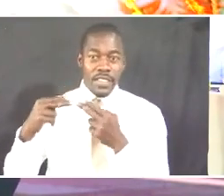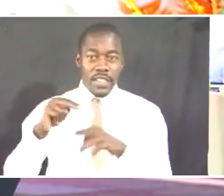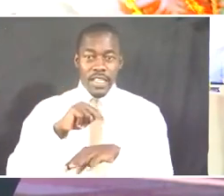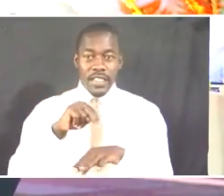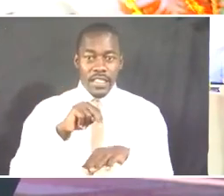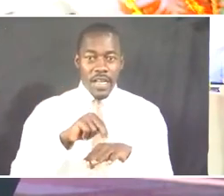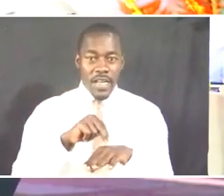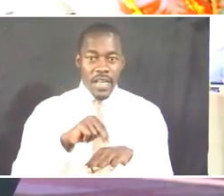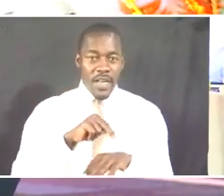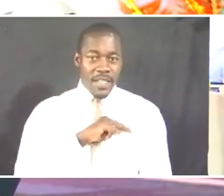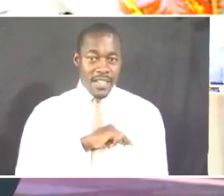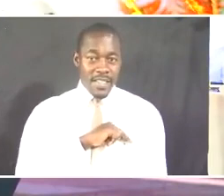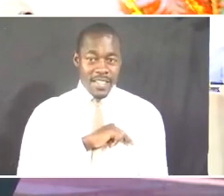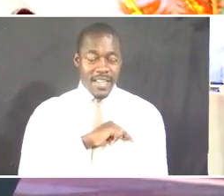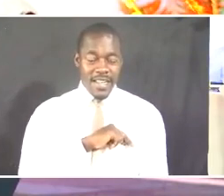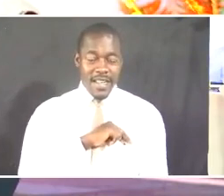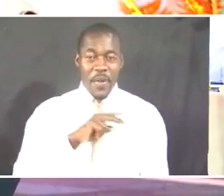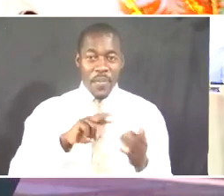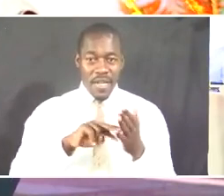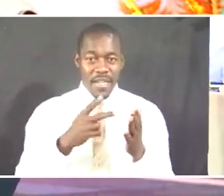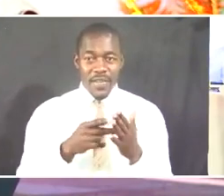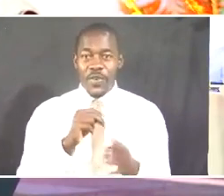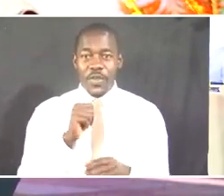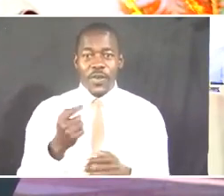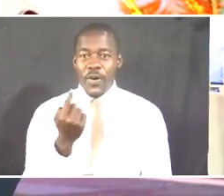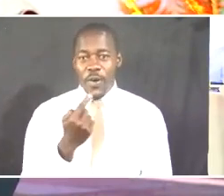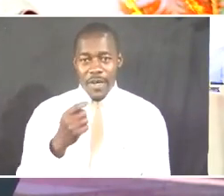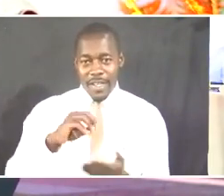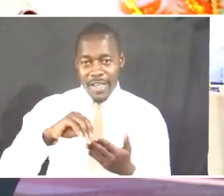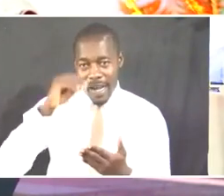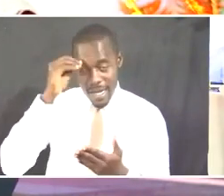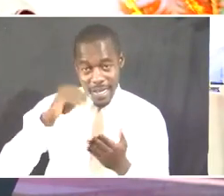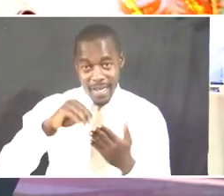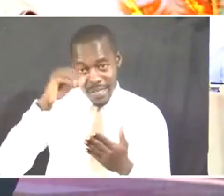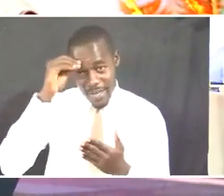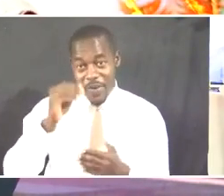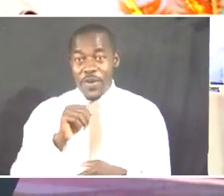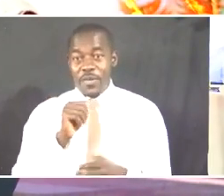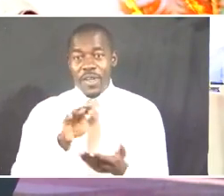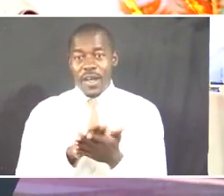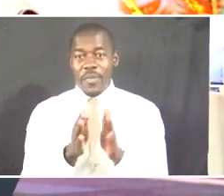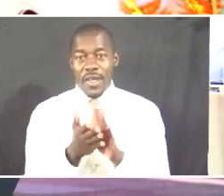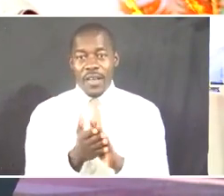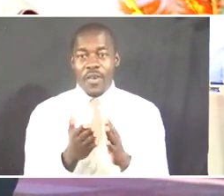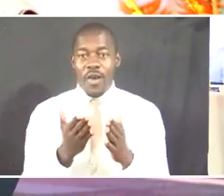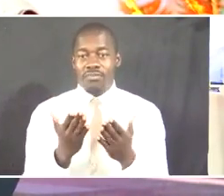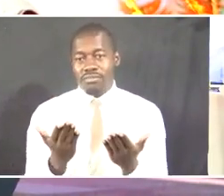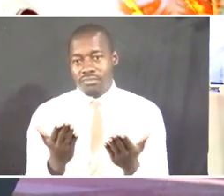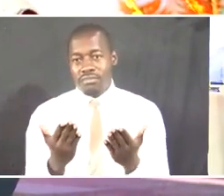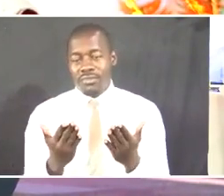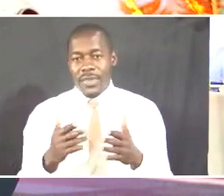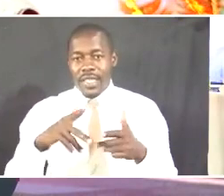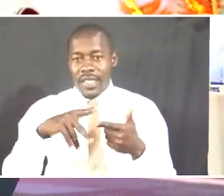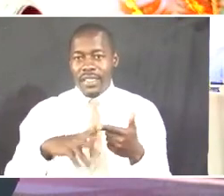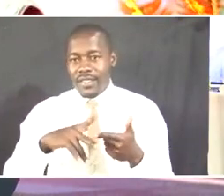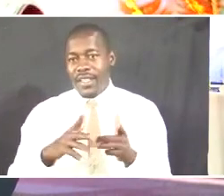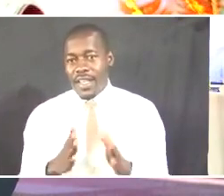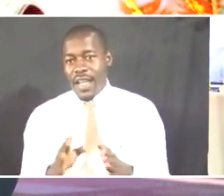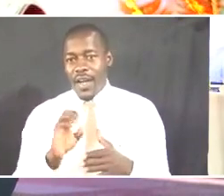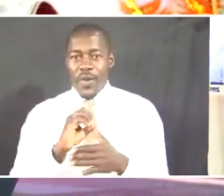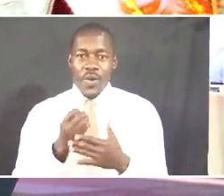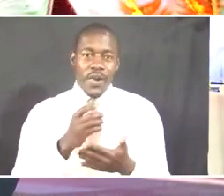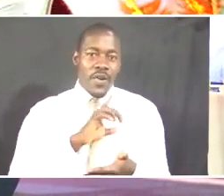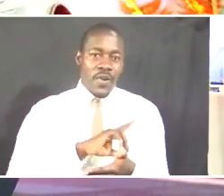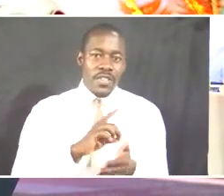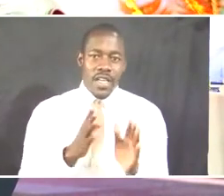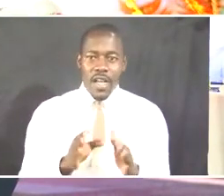than the pursuit of certain course of study. It means more than becoming an engineer, a teacher, a doctor, or even a